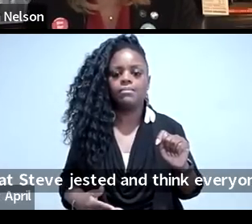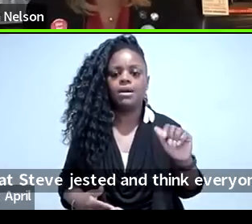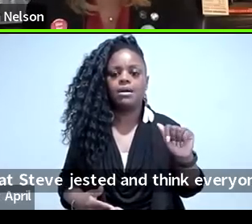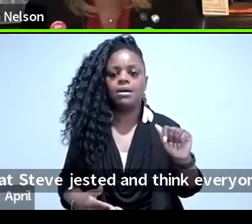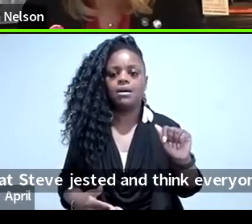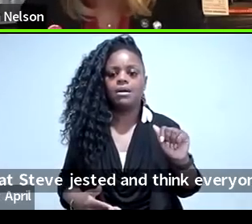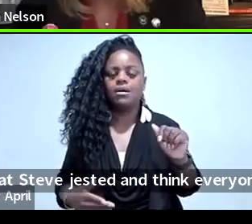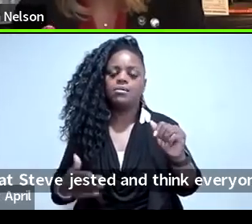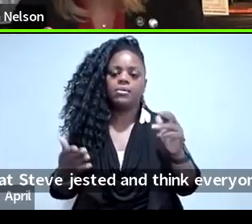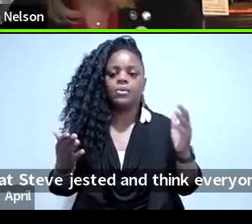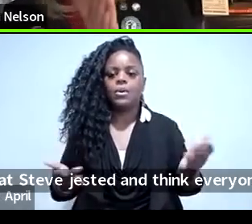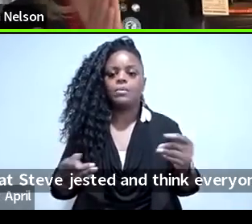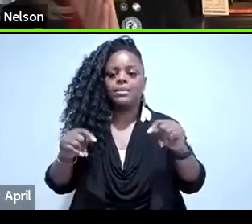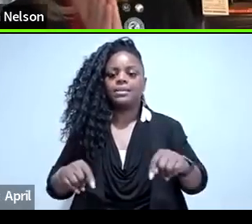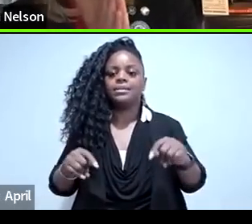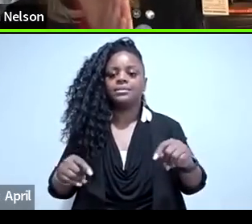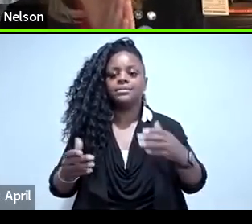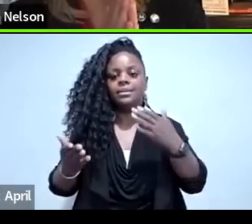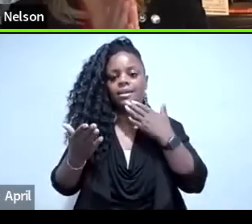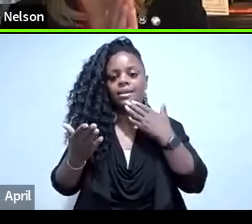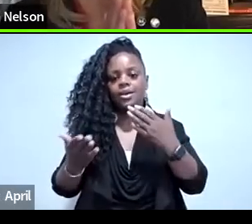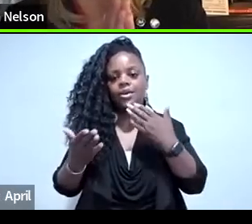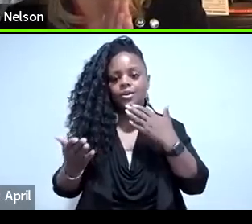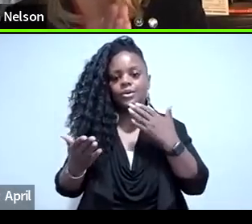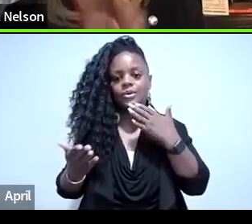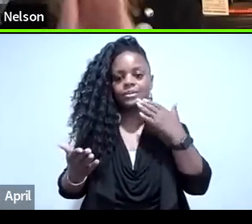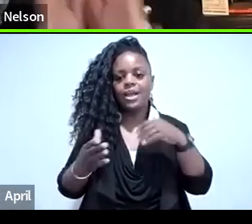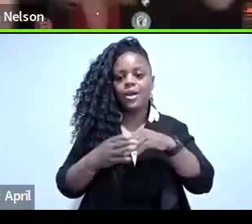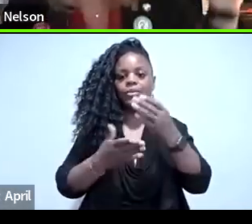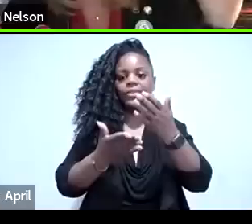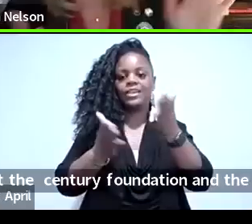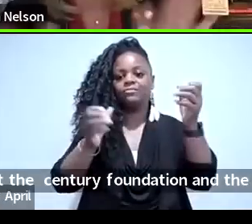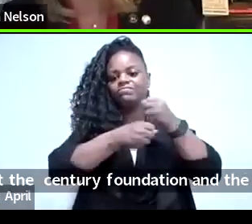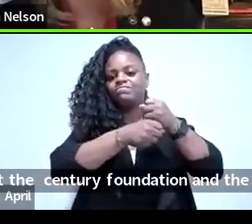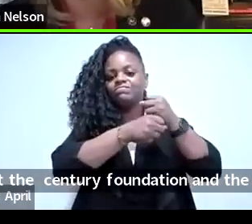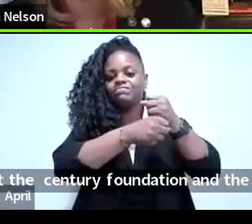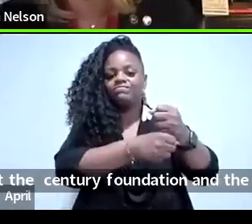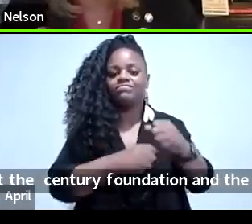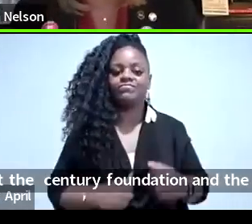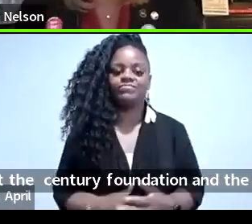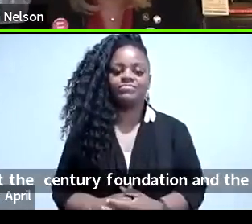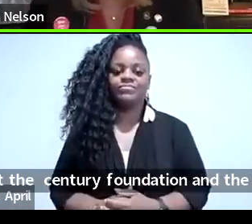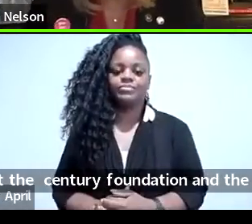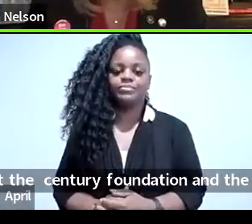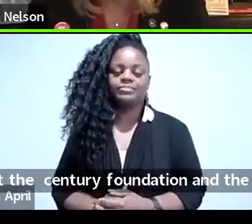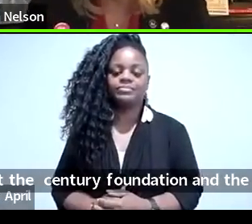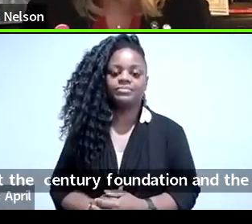on the barricades. Would have loved to hear one last word from you, Jazz, but thank you, everyone.